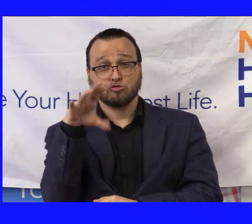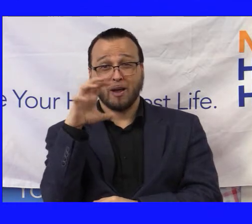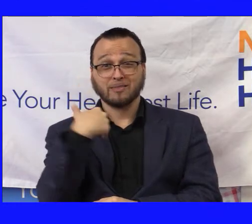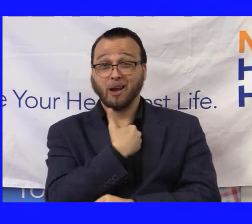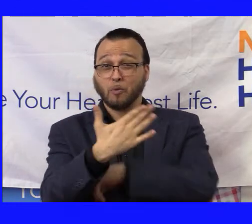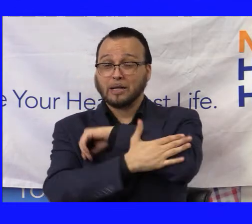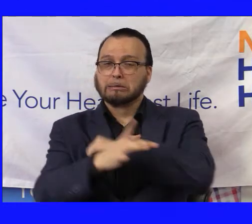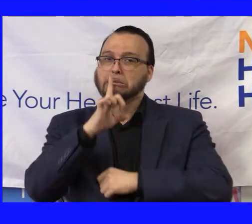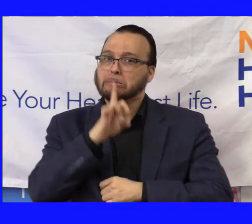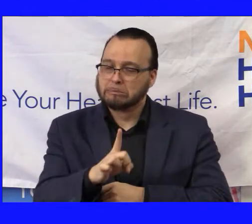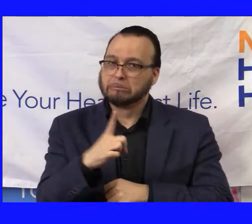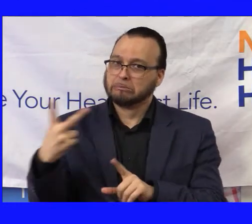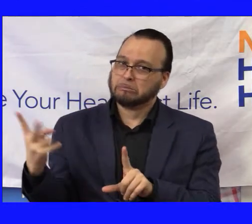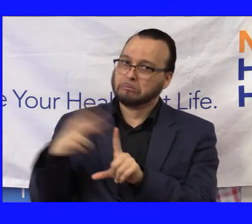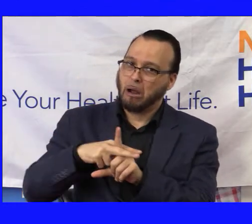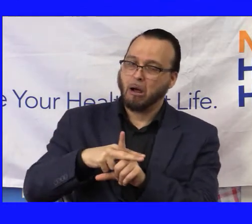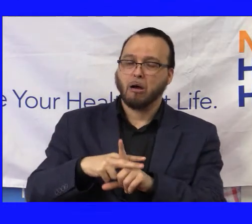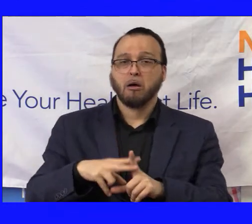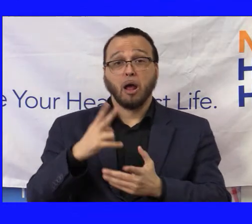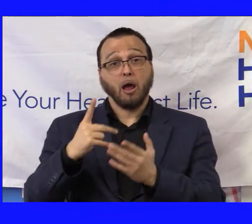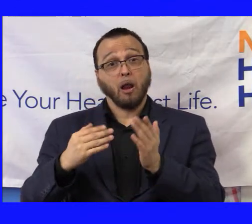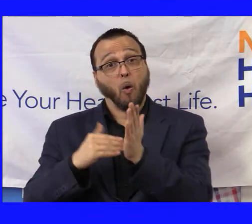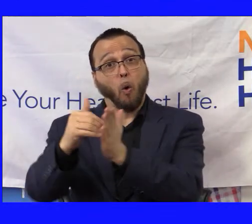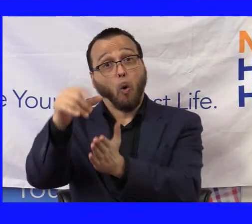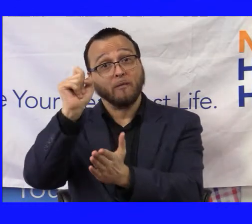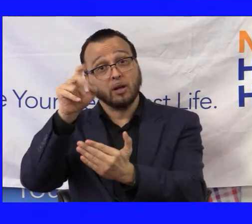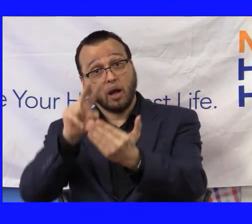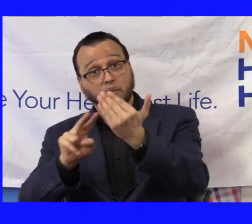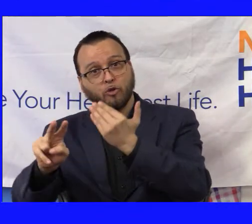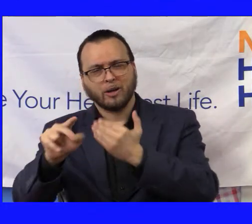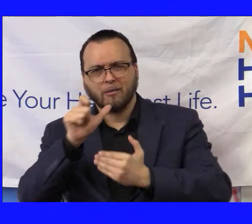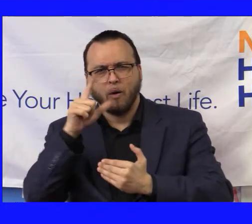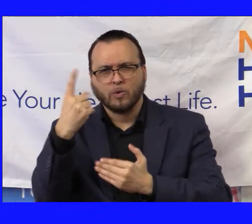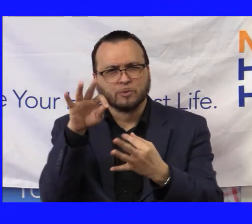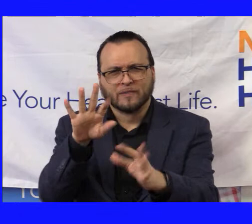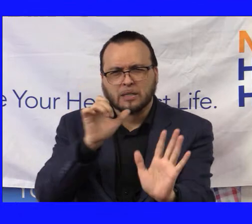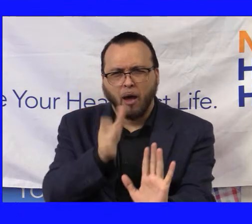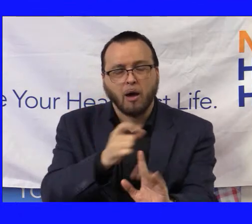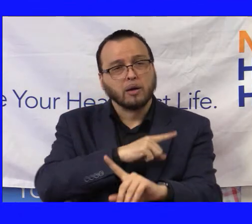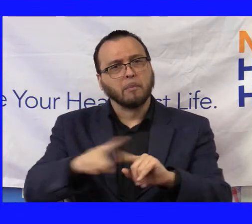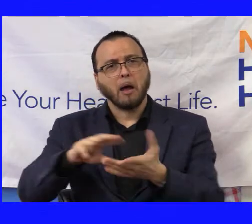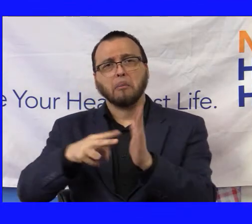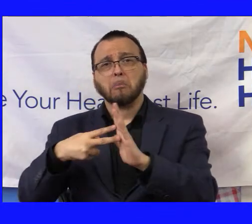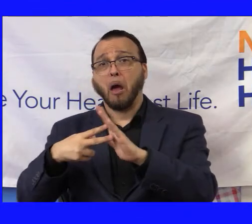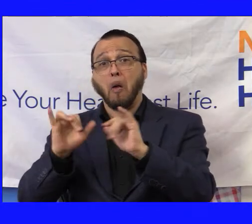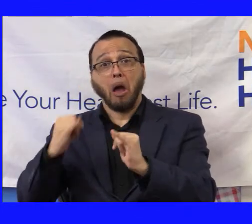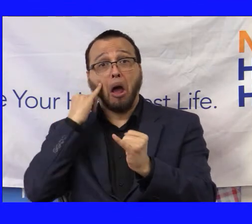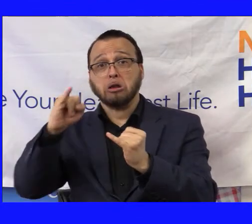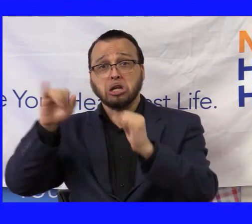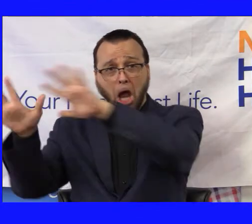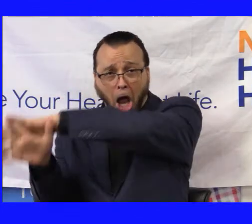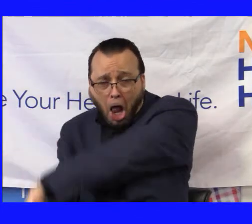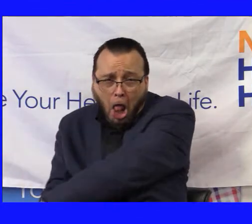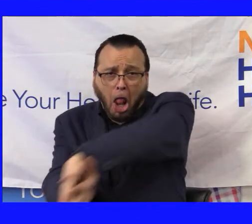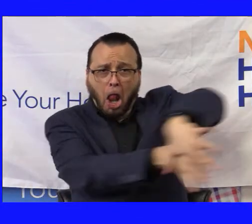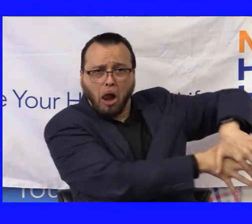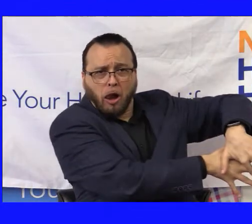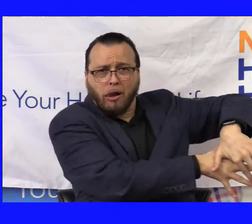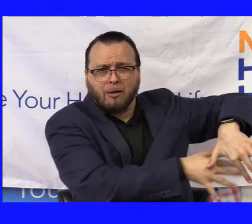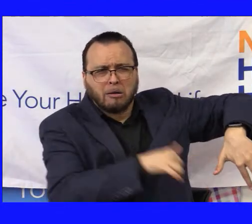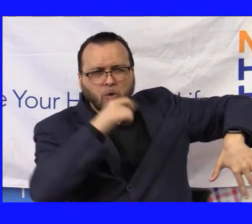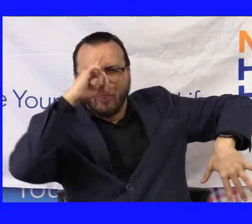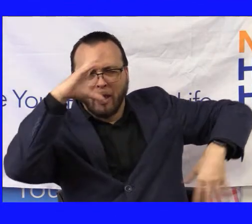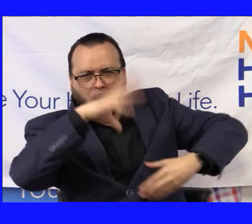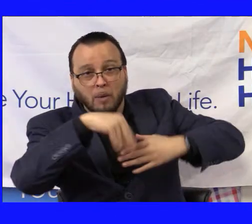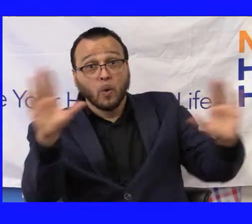matter and does oftentimes can predict things, though inconsistently. So it's not like we were throwing the baby out with the bathwater and are not going to be considerate of this, but we want